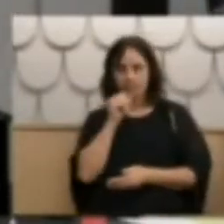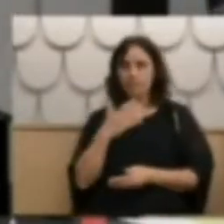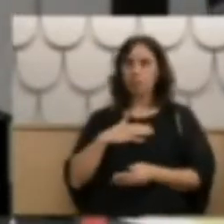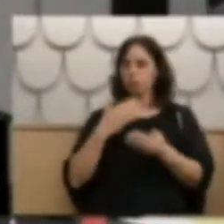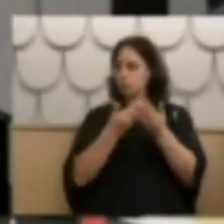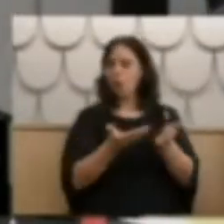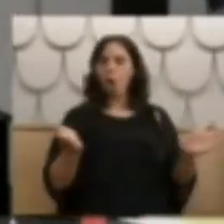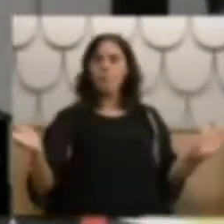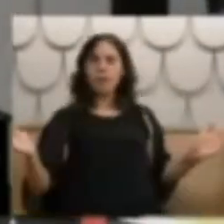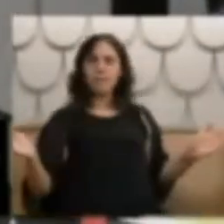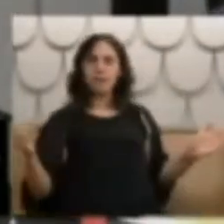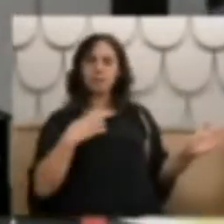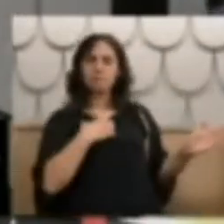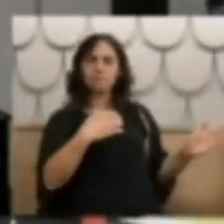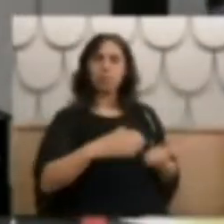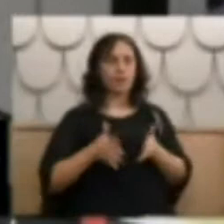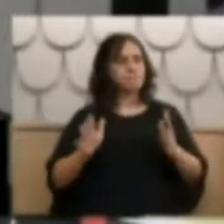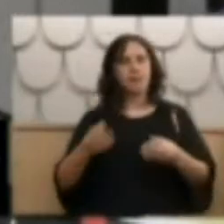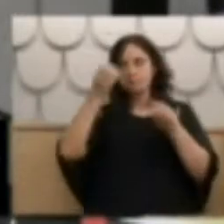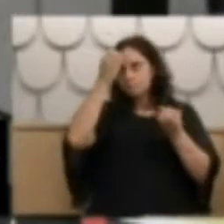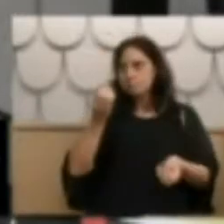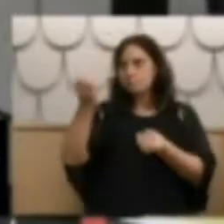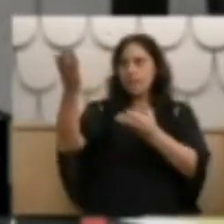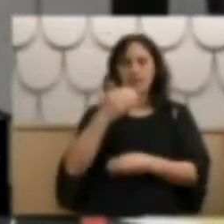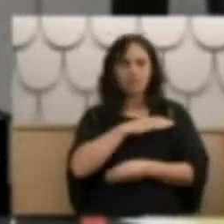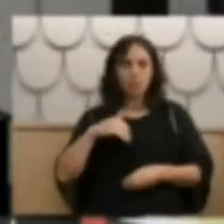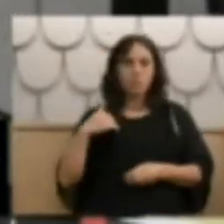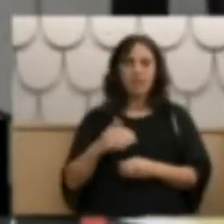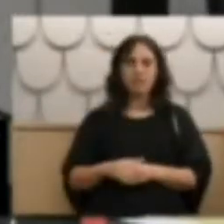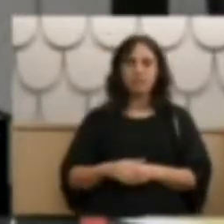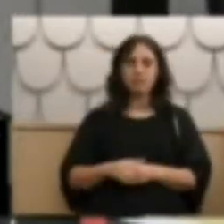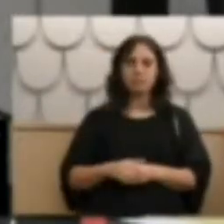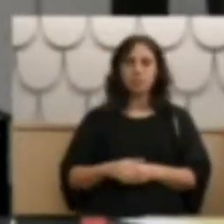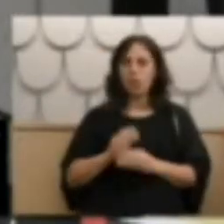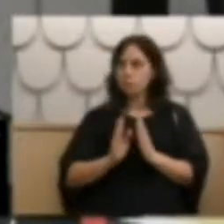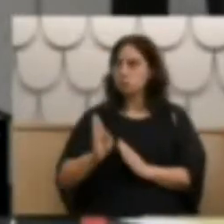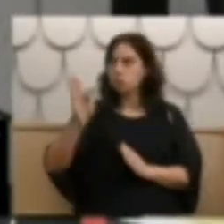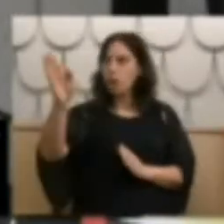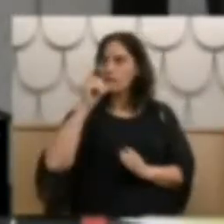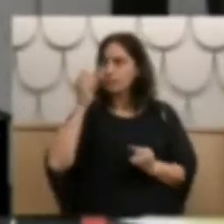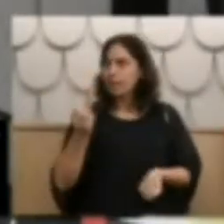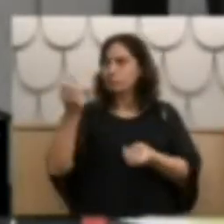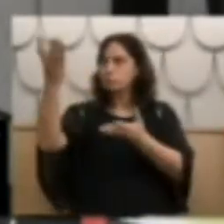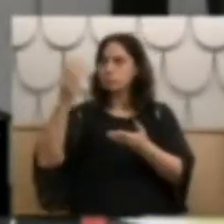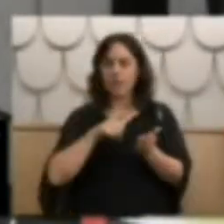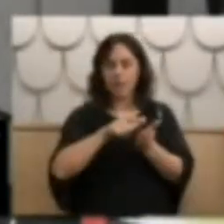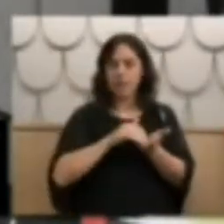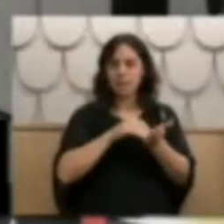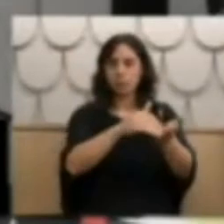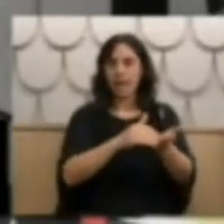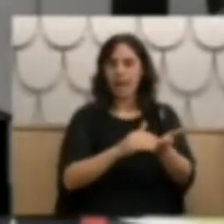market, it needs to tell the government, it has the government's ear more than anyone, to increase the legal aid rate.